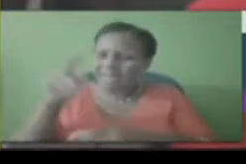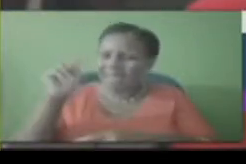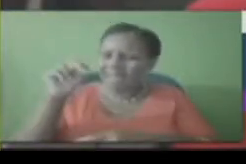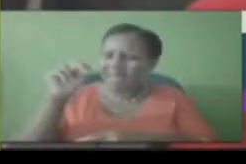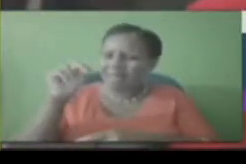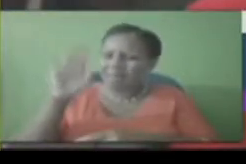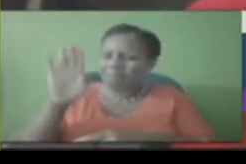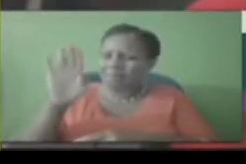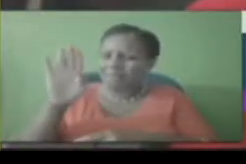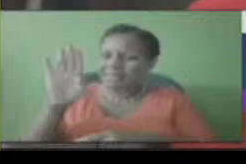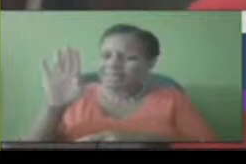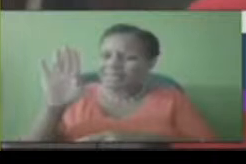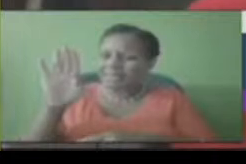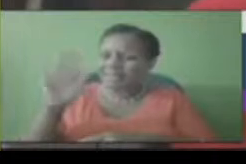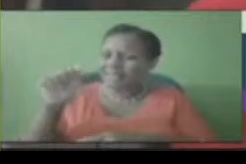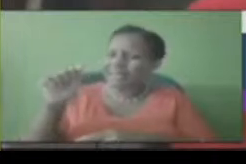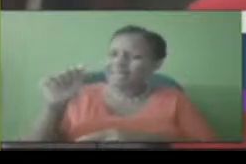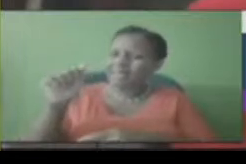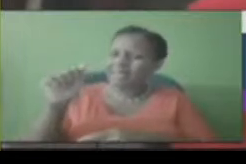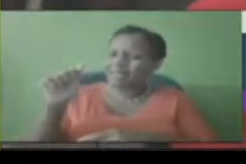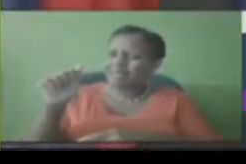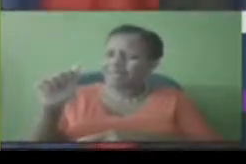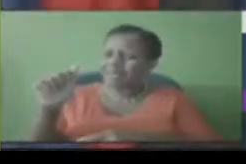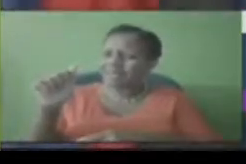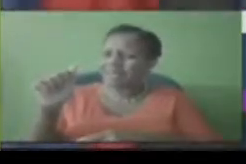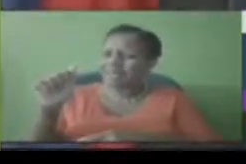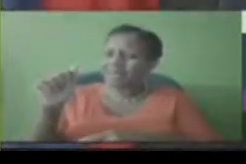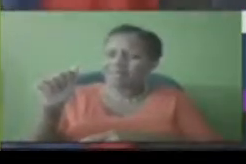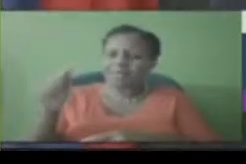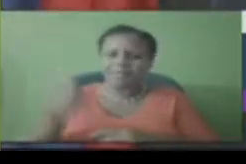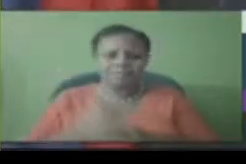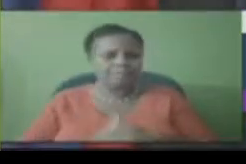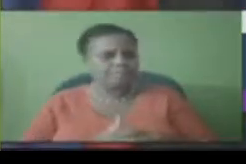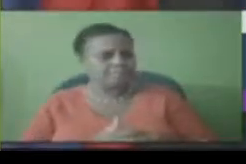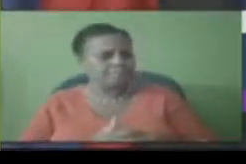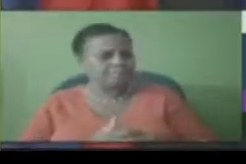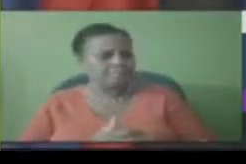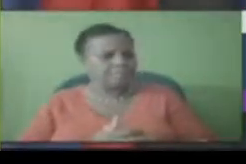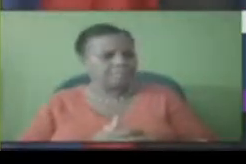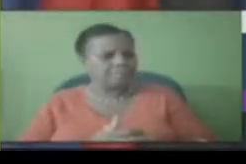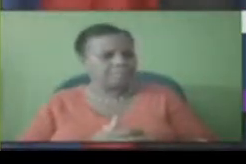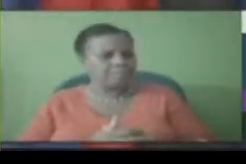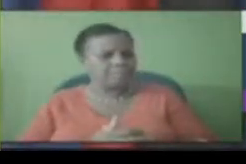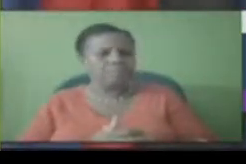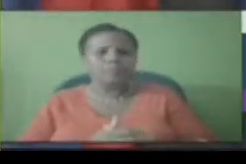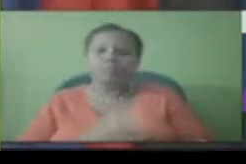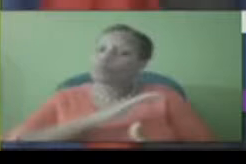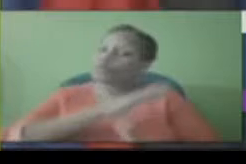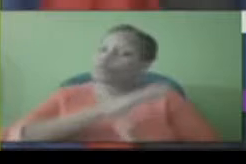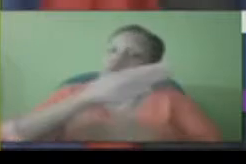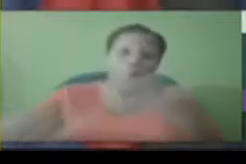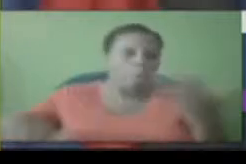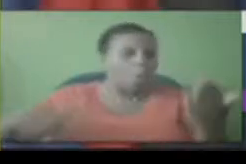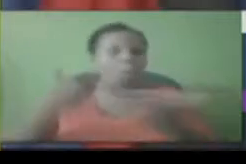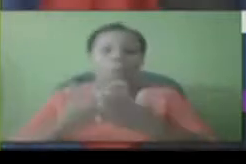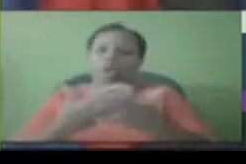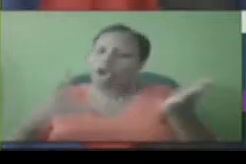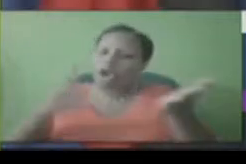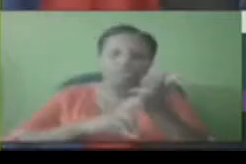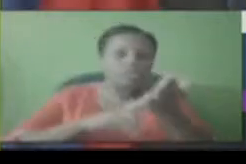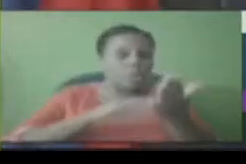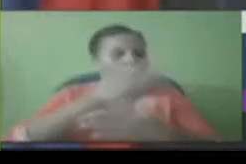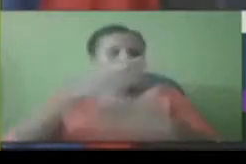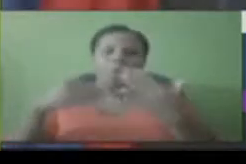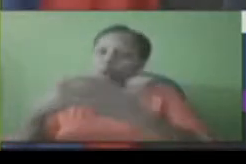NDA. Oh, tied to all the contracts, all the discussions we've had, that's the standard. As a matter of